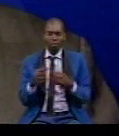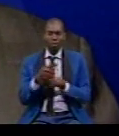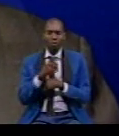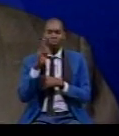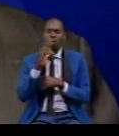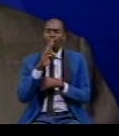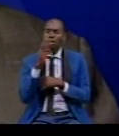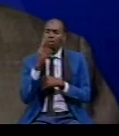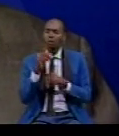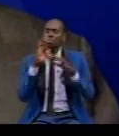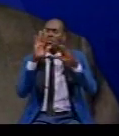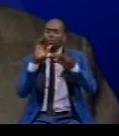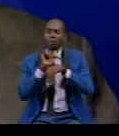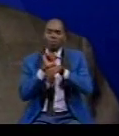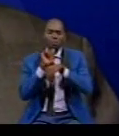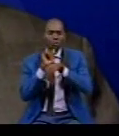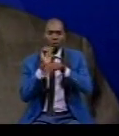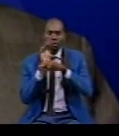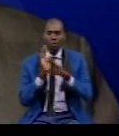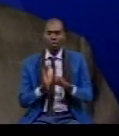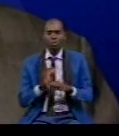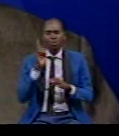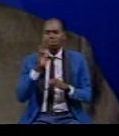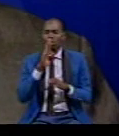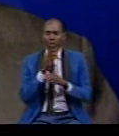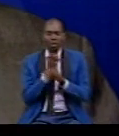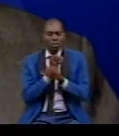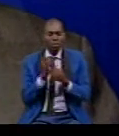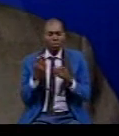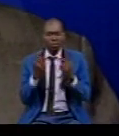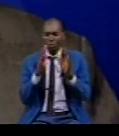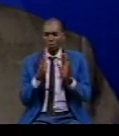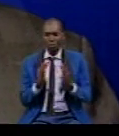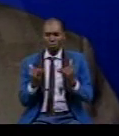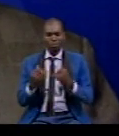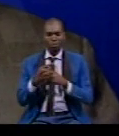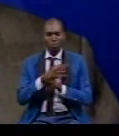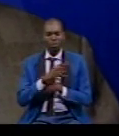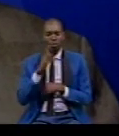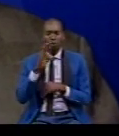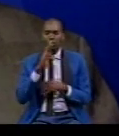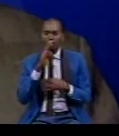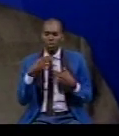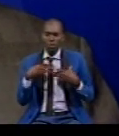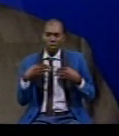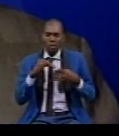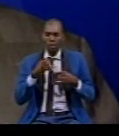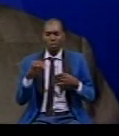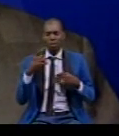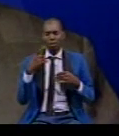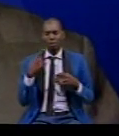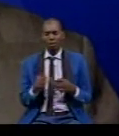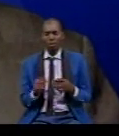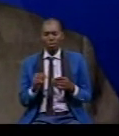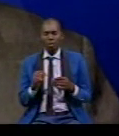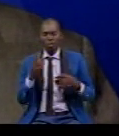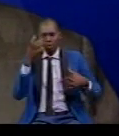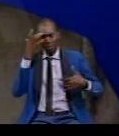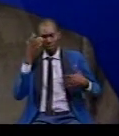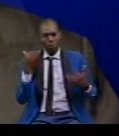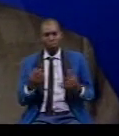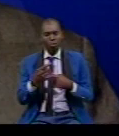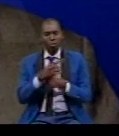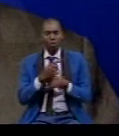plan, in their action, in their evil deeds. Nobody as terrible as they are in